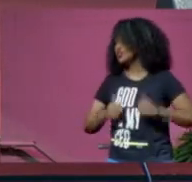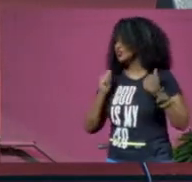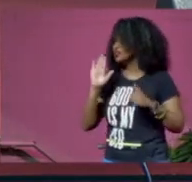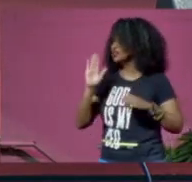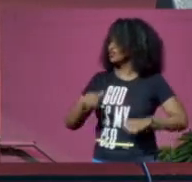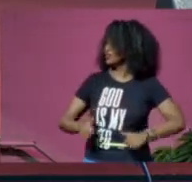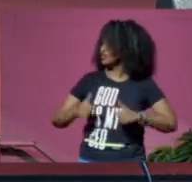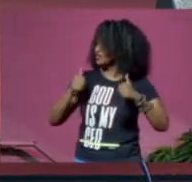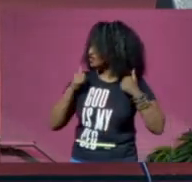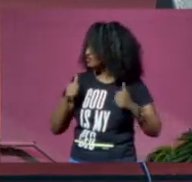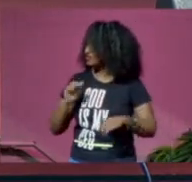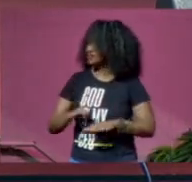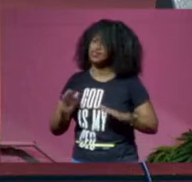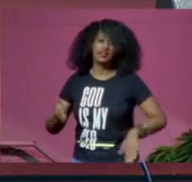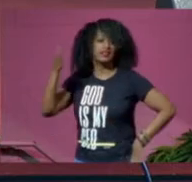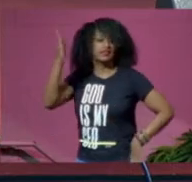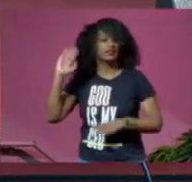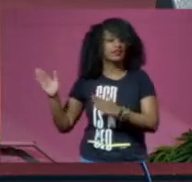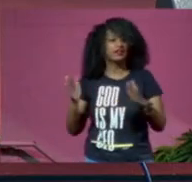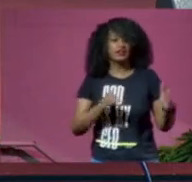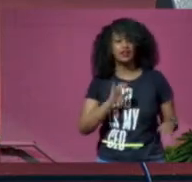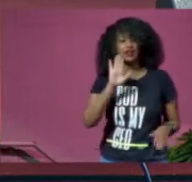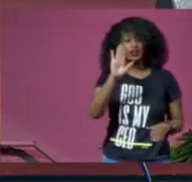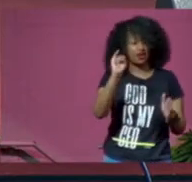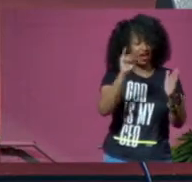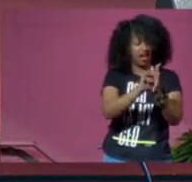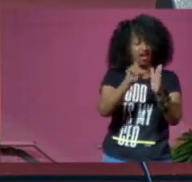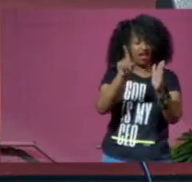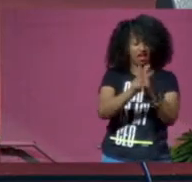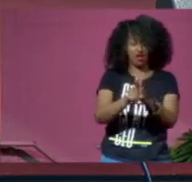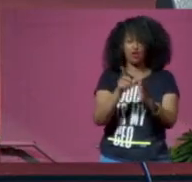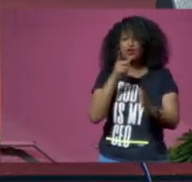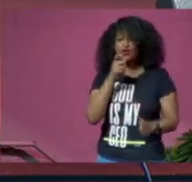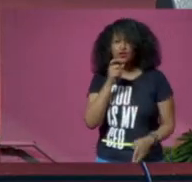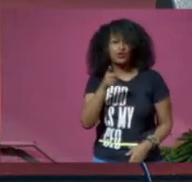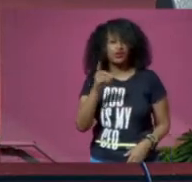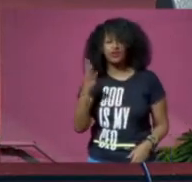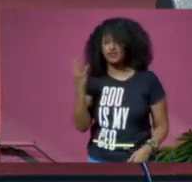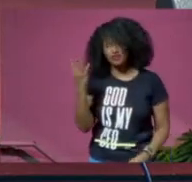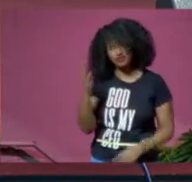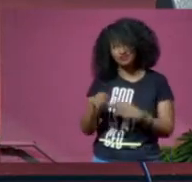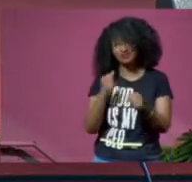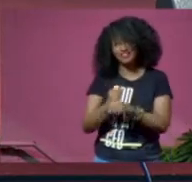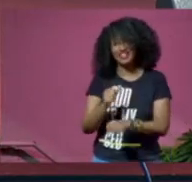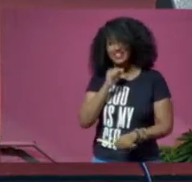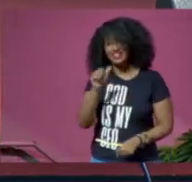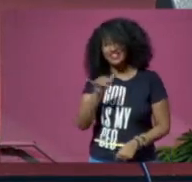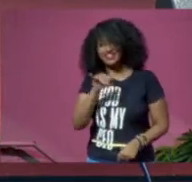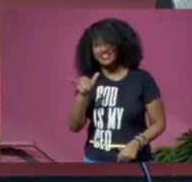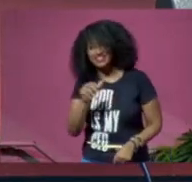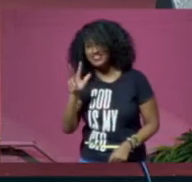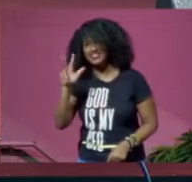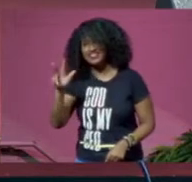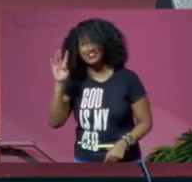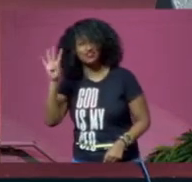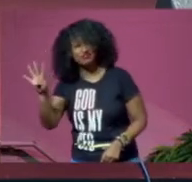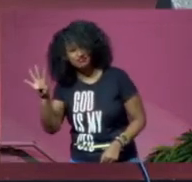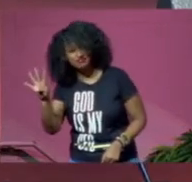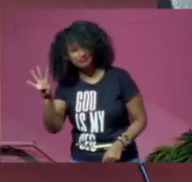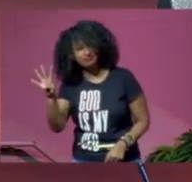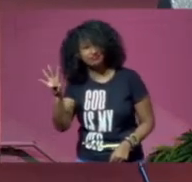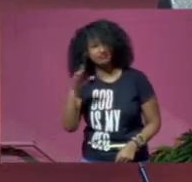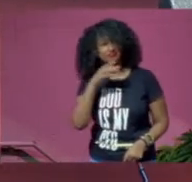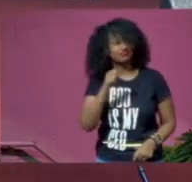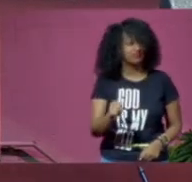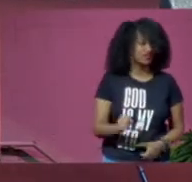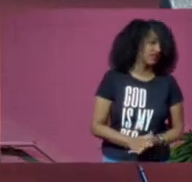God, constructing your identity. Who you are at 14 ain't who you're going to be at 34. And prayerfully,